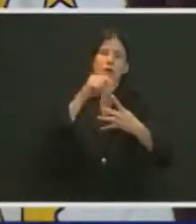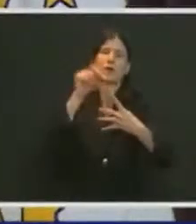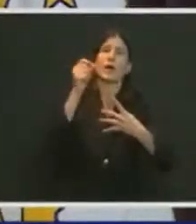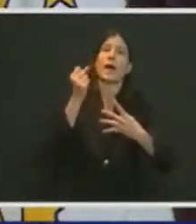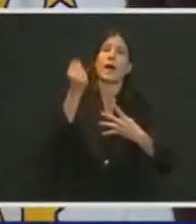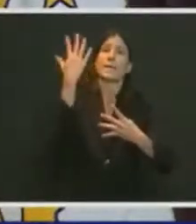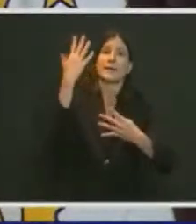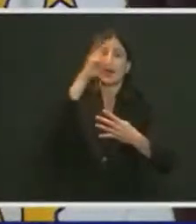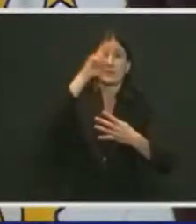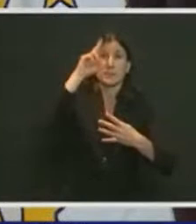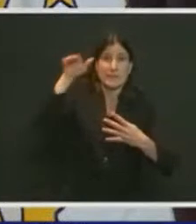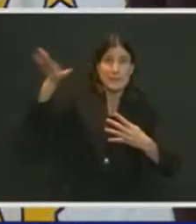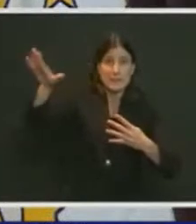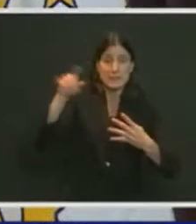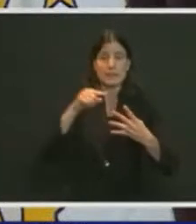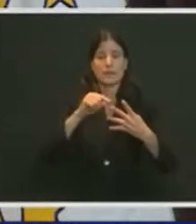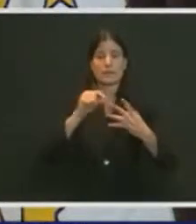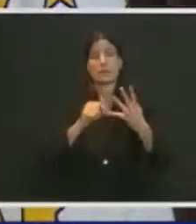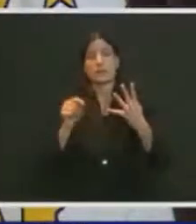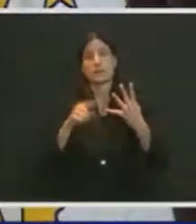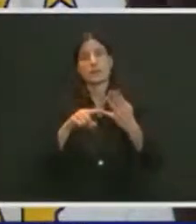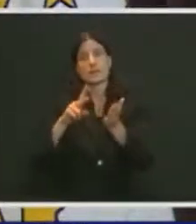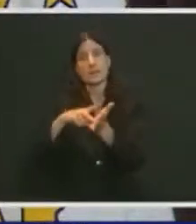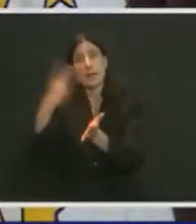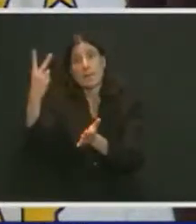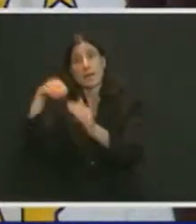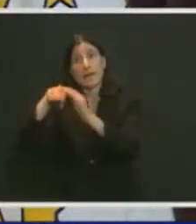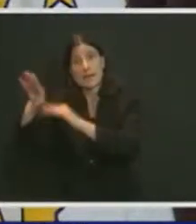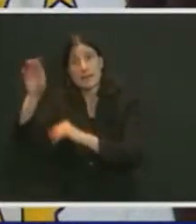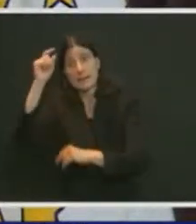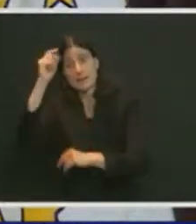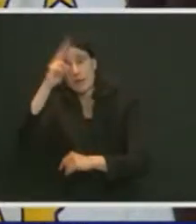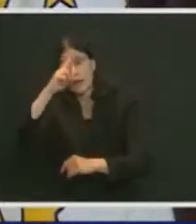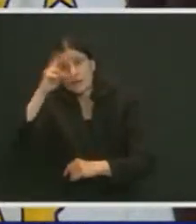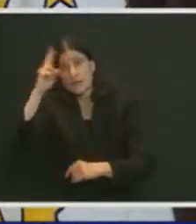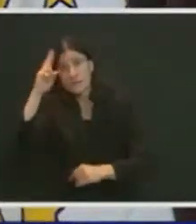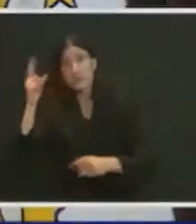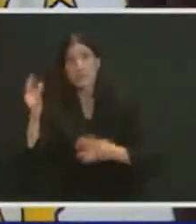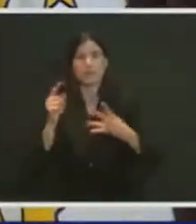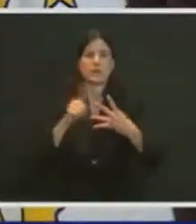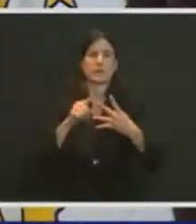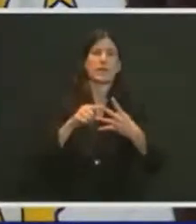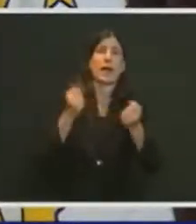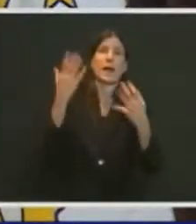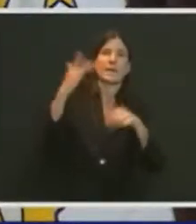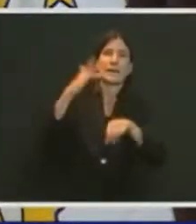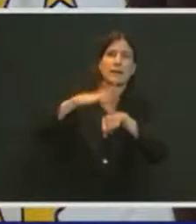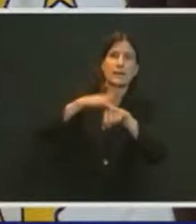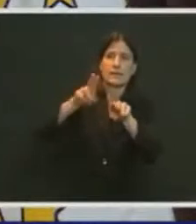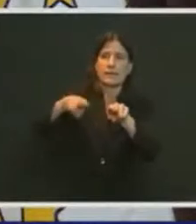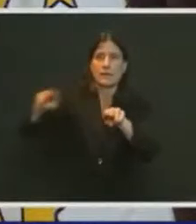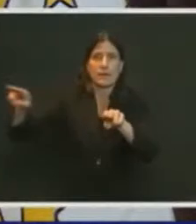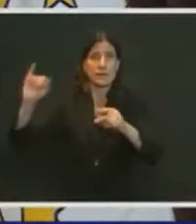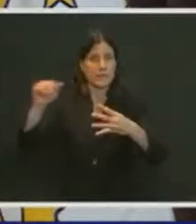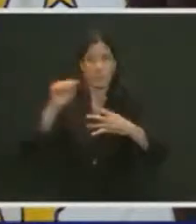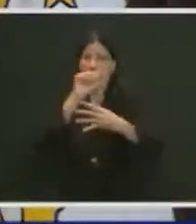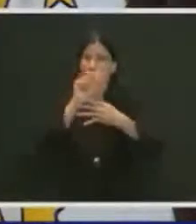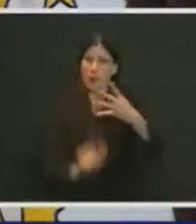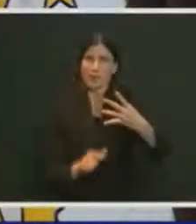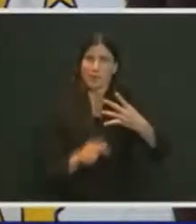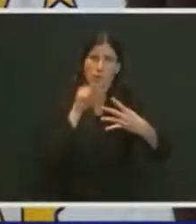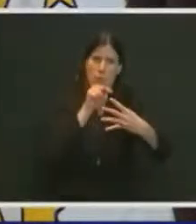as one of the elements that we refer to, knowing the challenges that exist with the calculation for